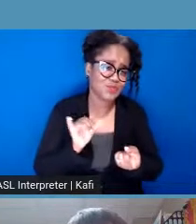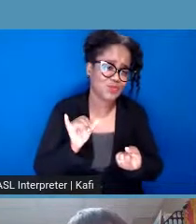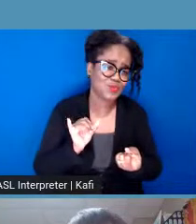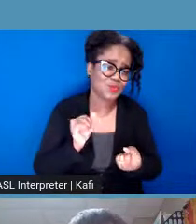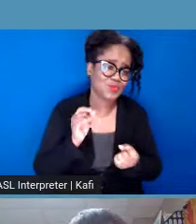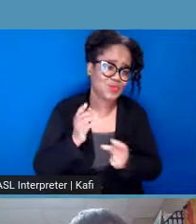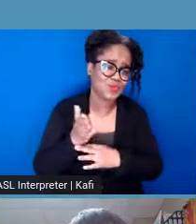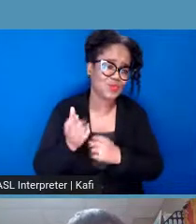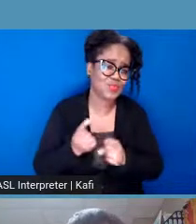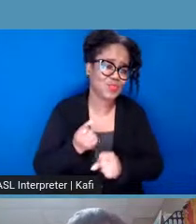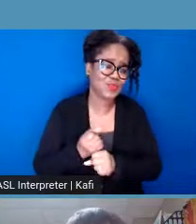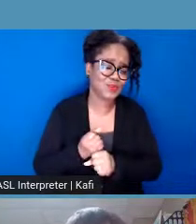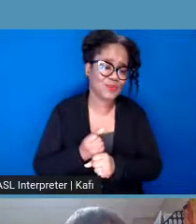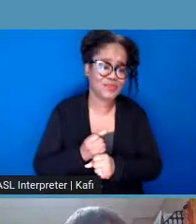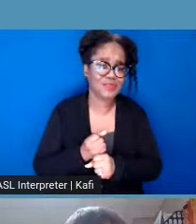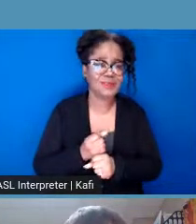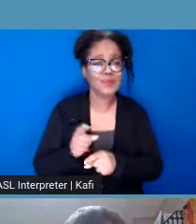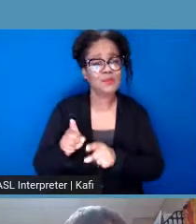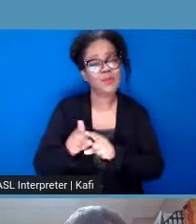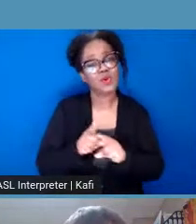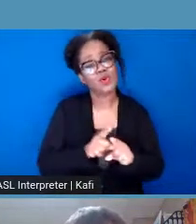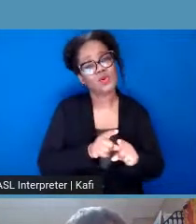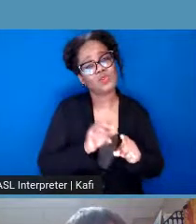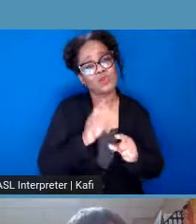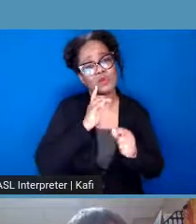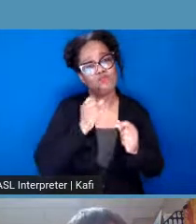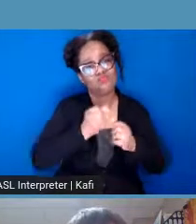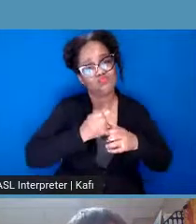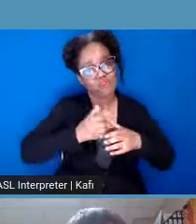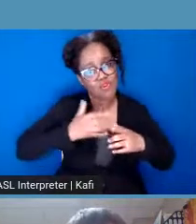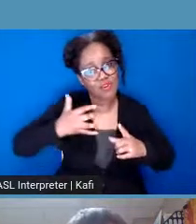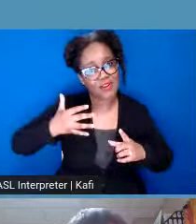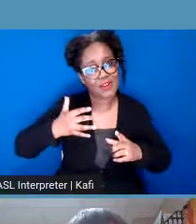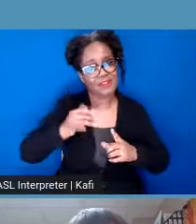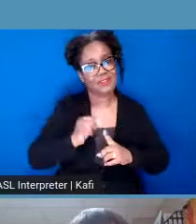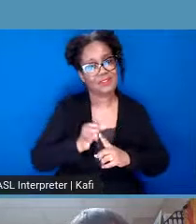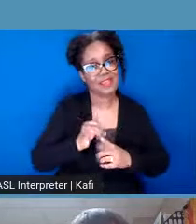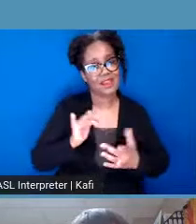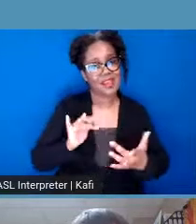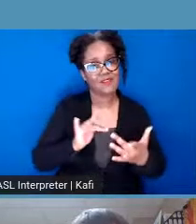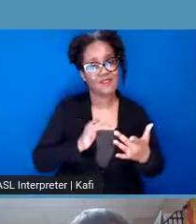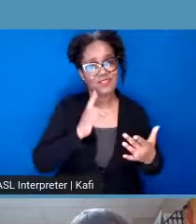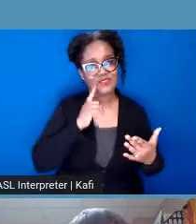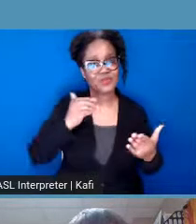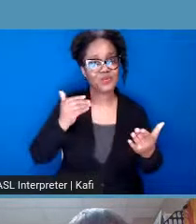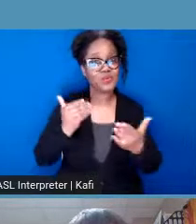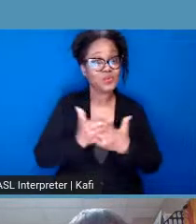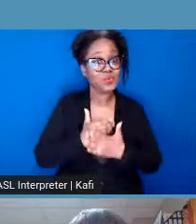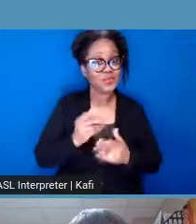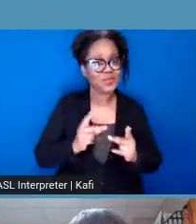over the years. But it also broadened the outreach that we have to new constituents. And